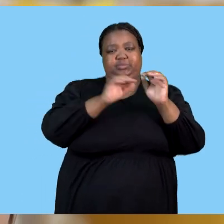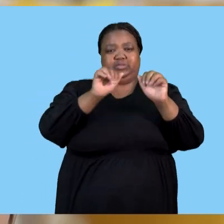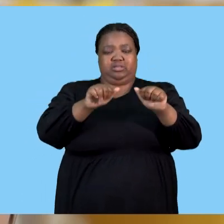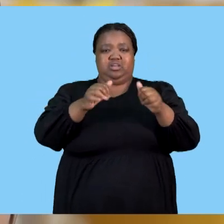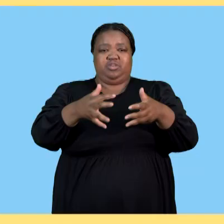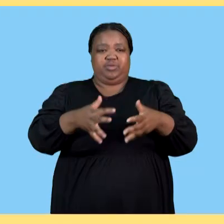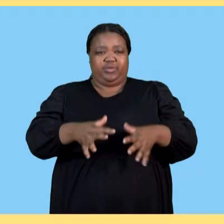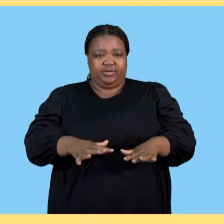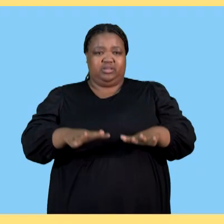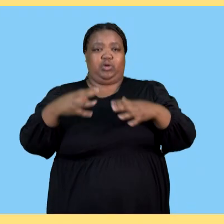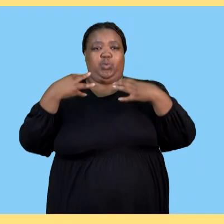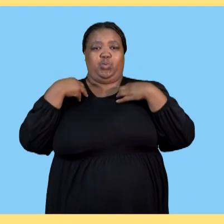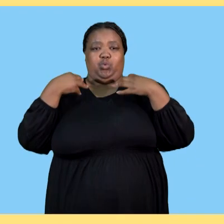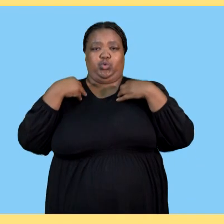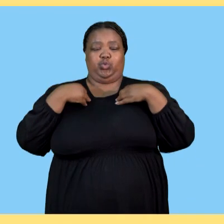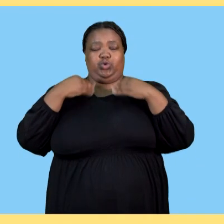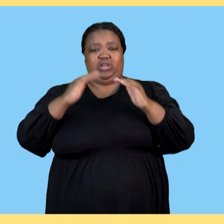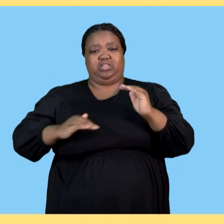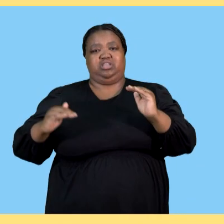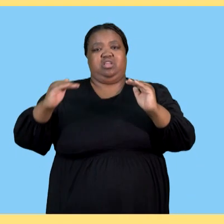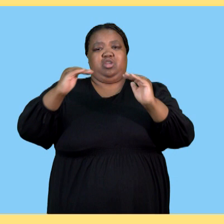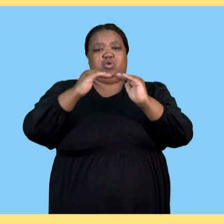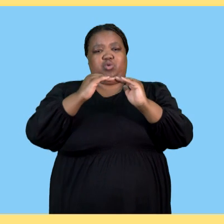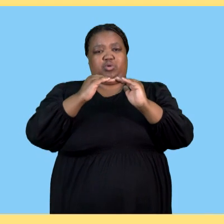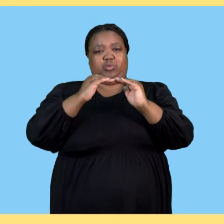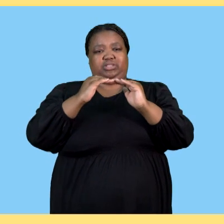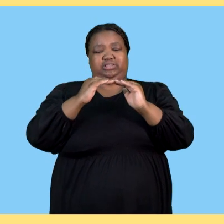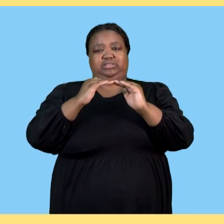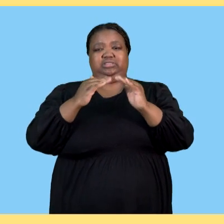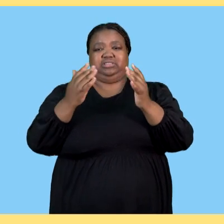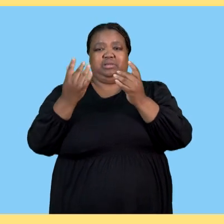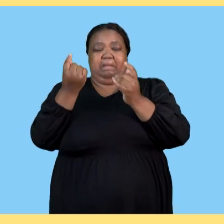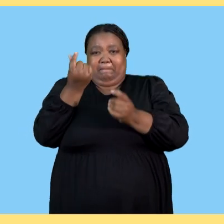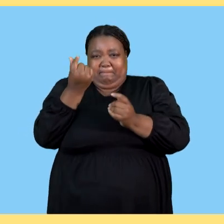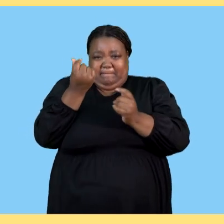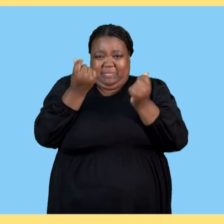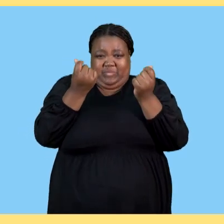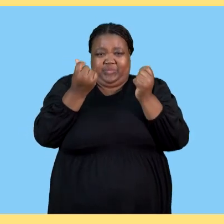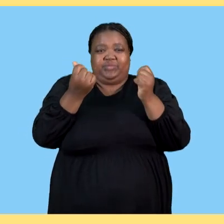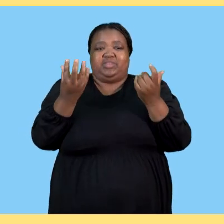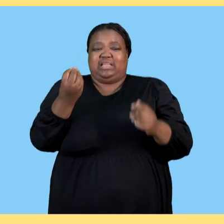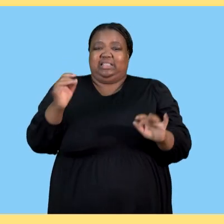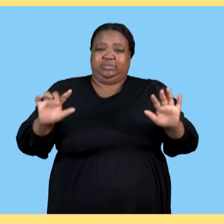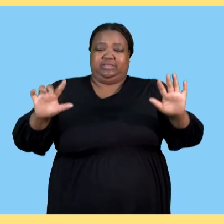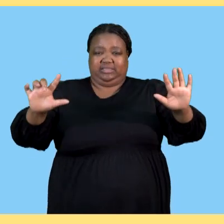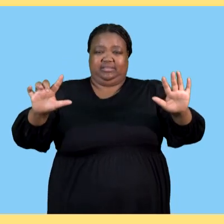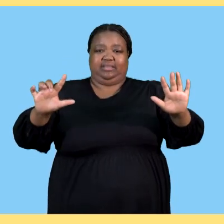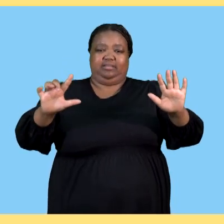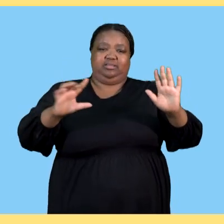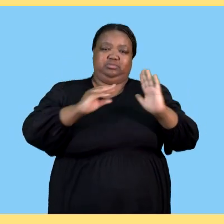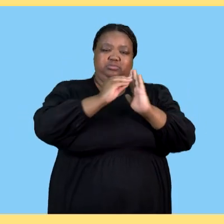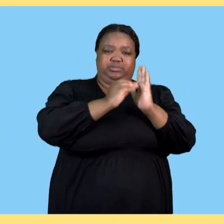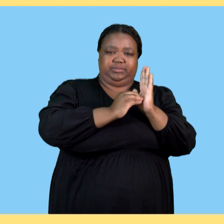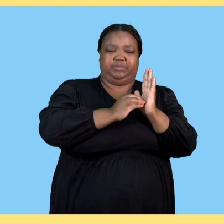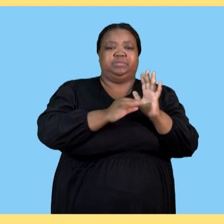And then I'll come to my owner's equity, then I'll say capital. I know this is note number 7, so I have my note number